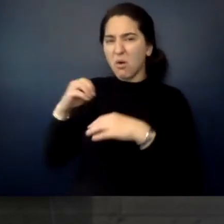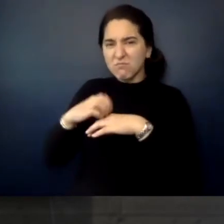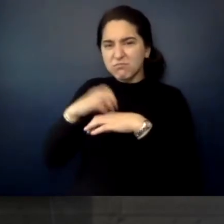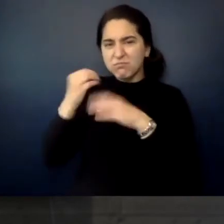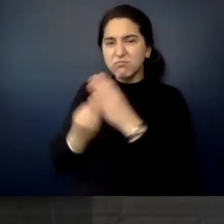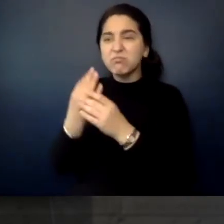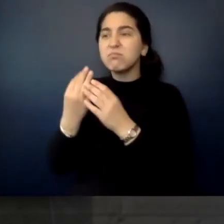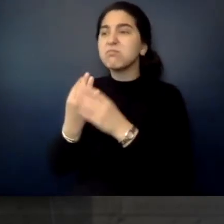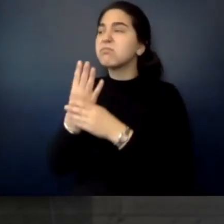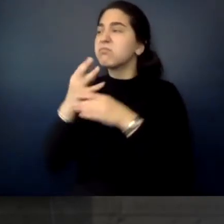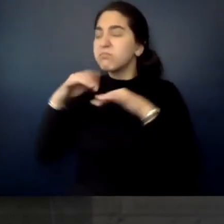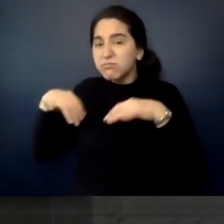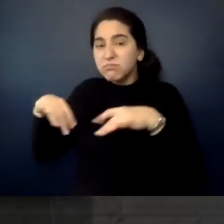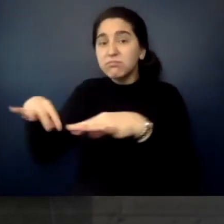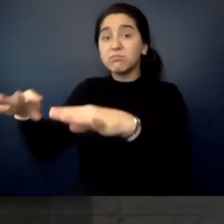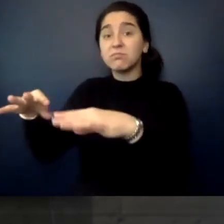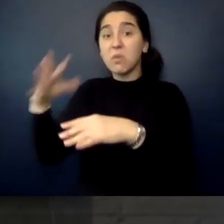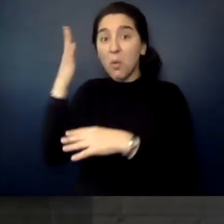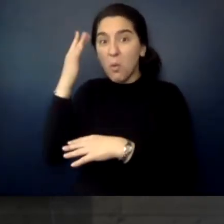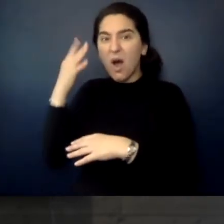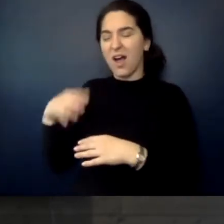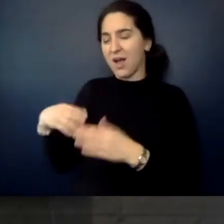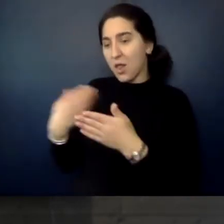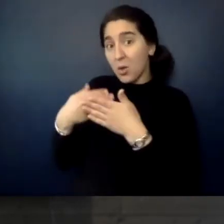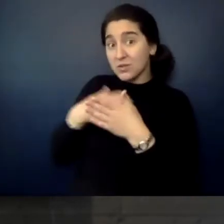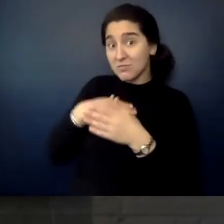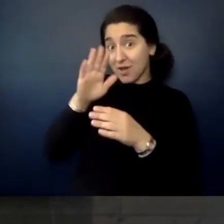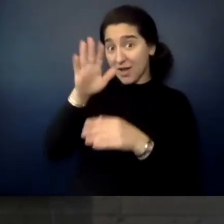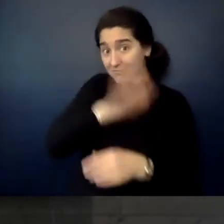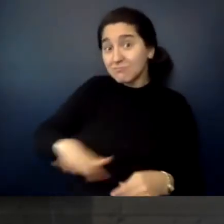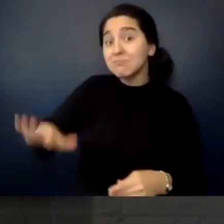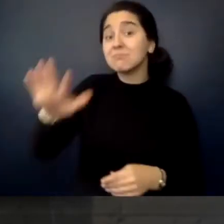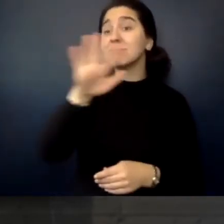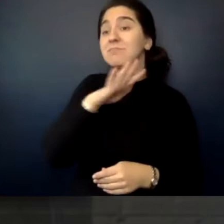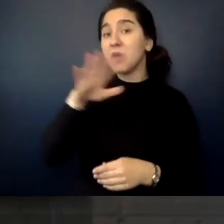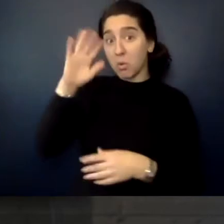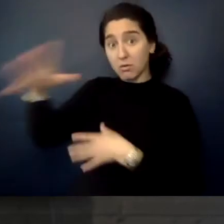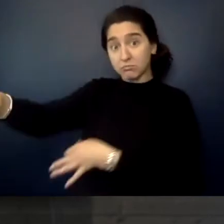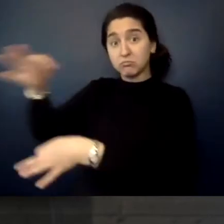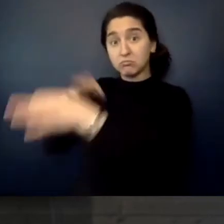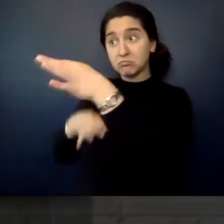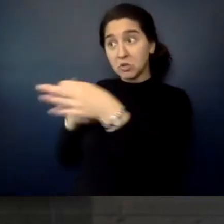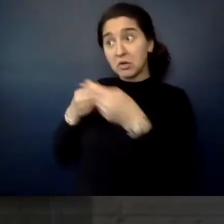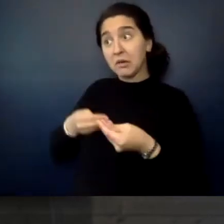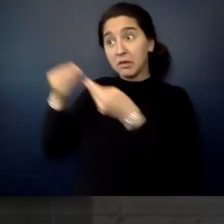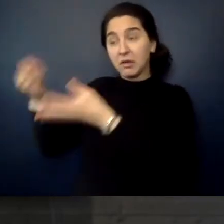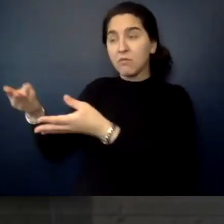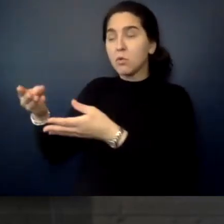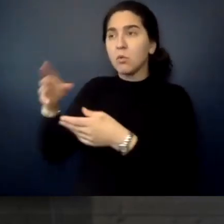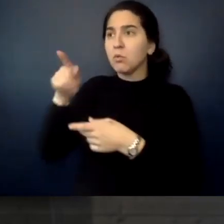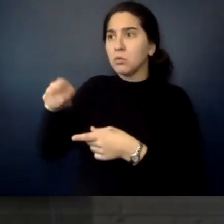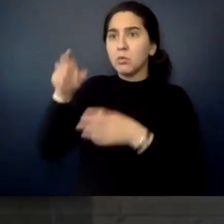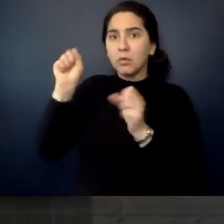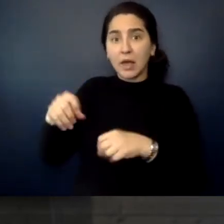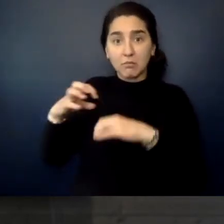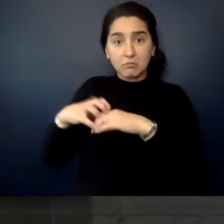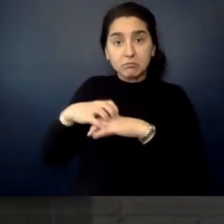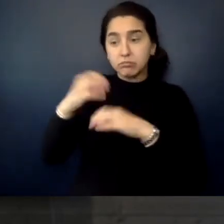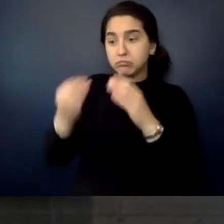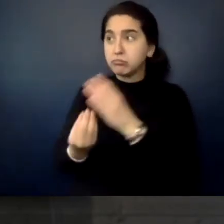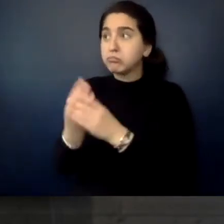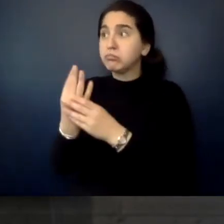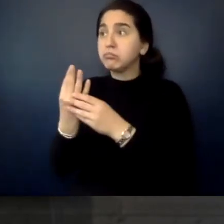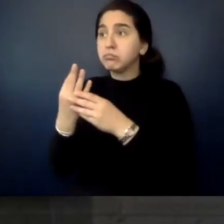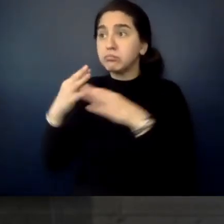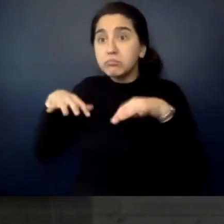palace. In exchange, I will give you a better vineyard, or, if you prefer, I will pay you whatever